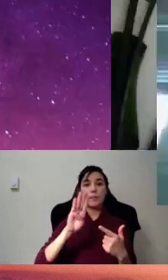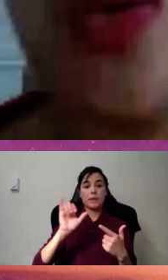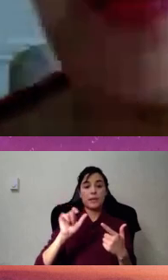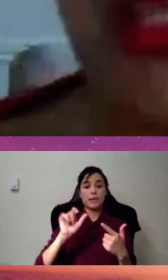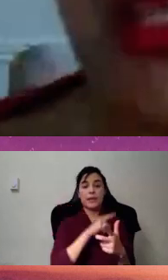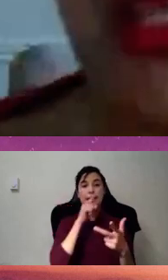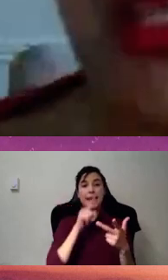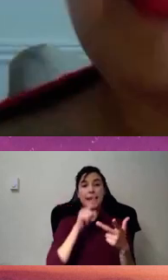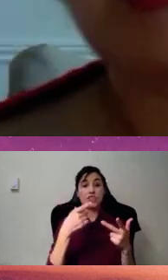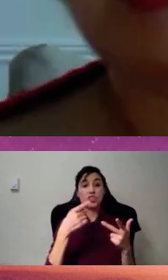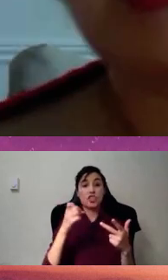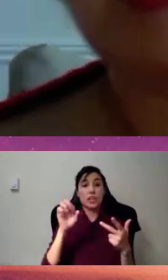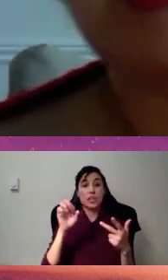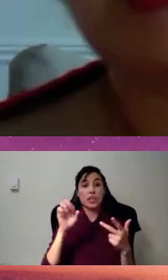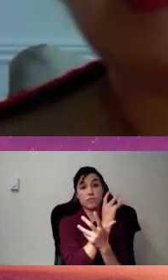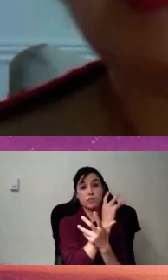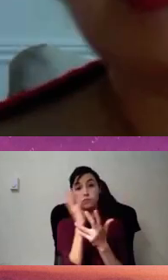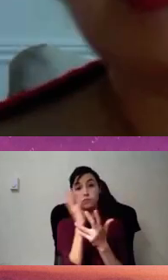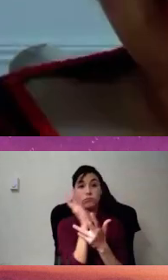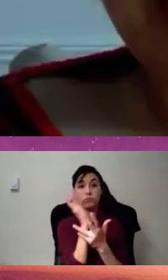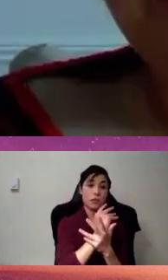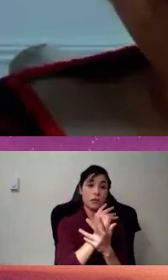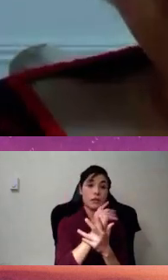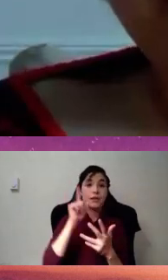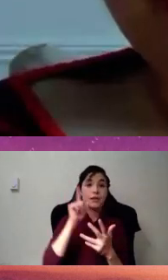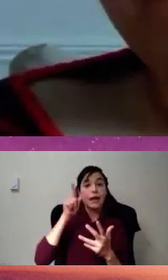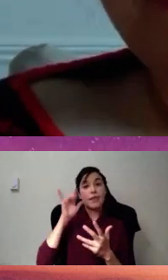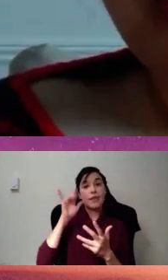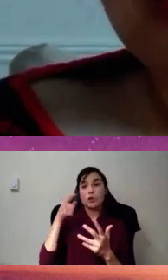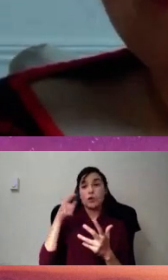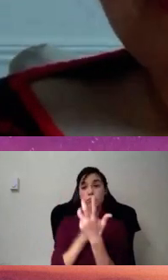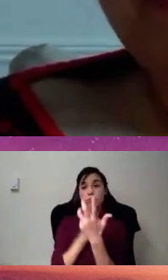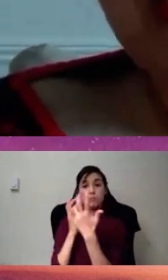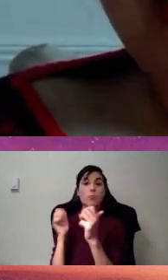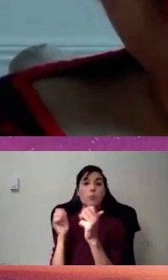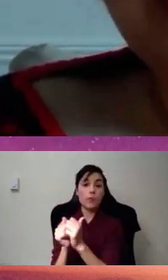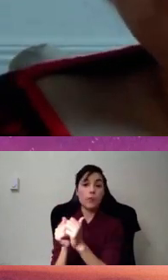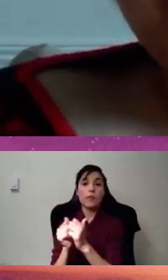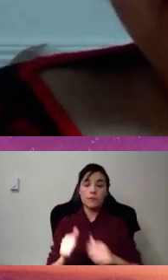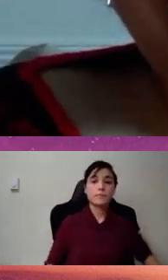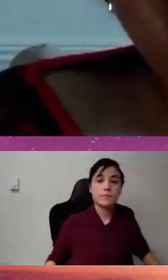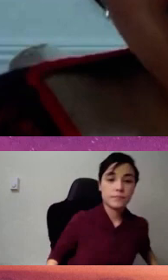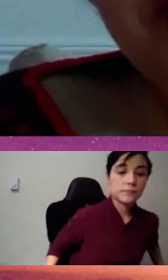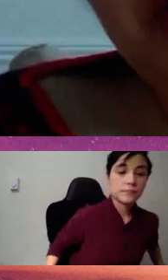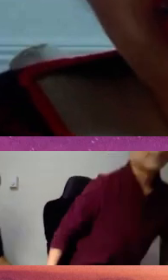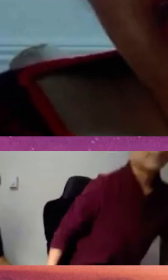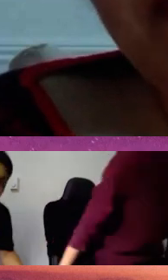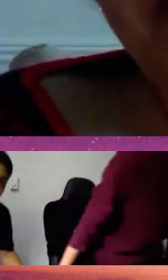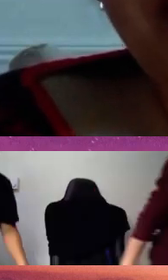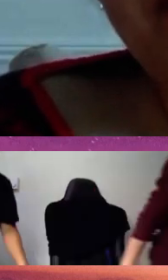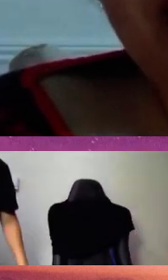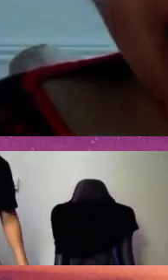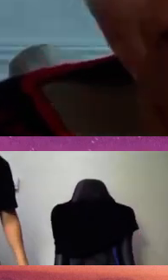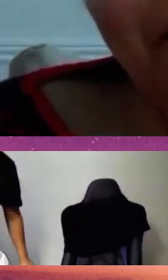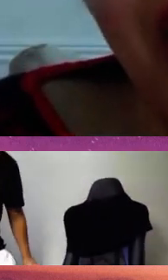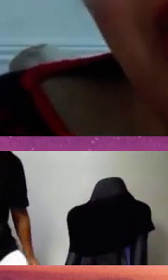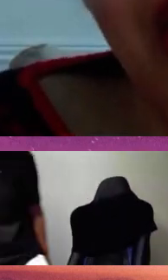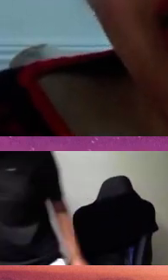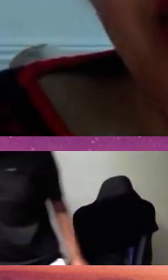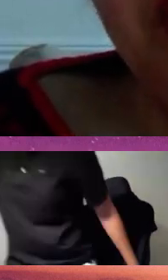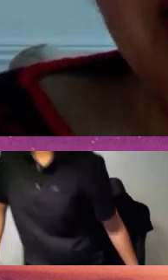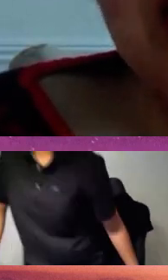Thank you. Speaking from the communities that I am a part of, specifically as a Pacific Islander and